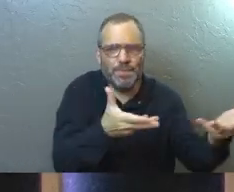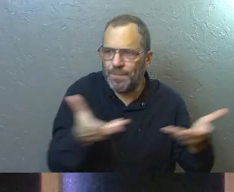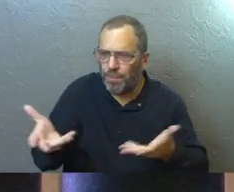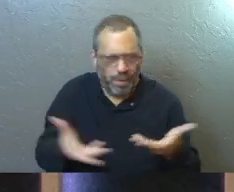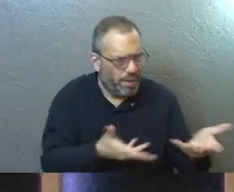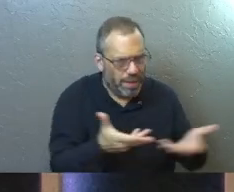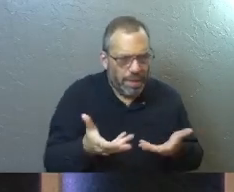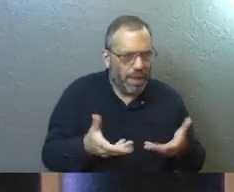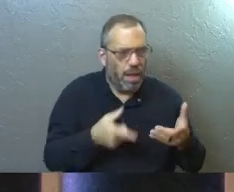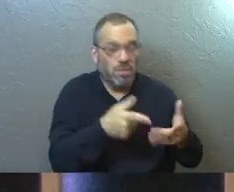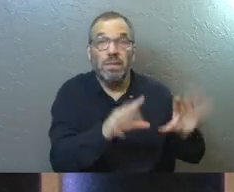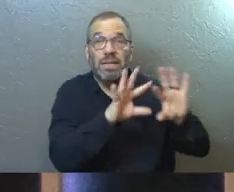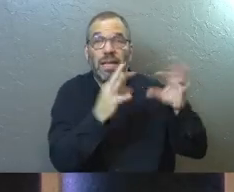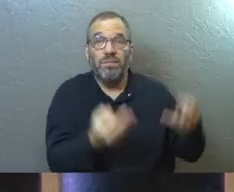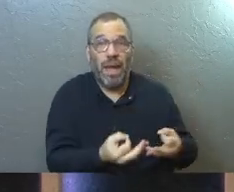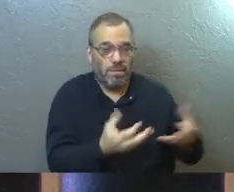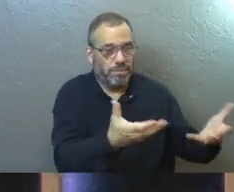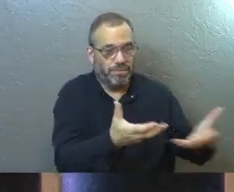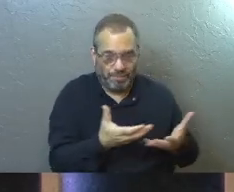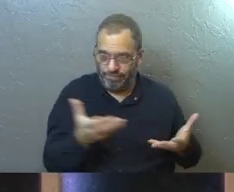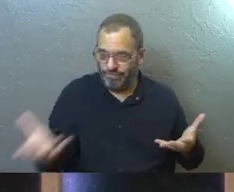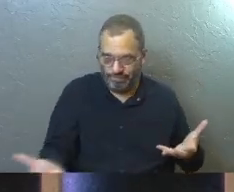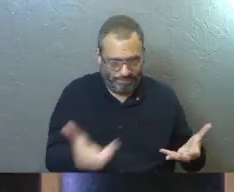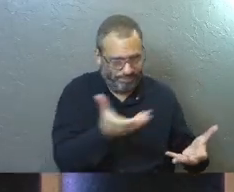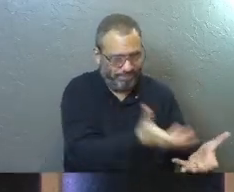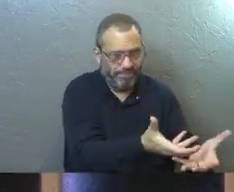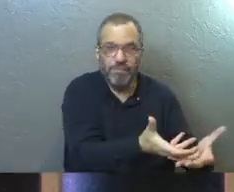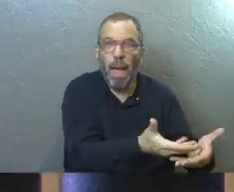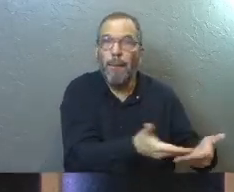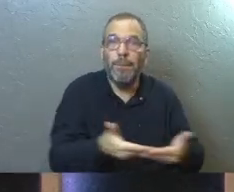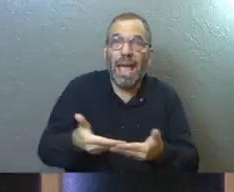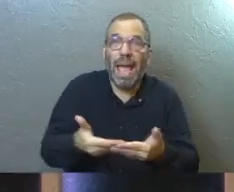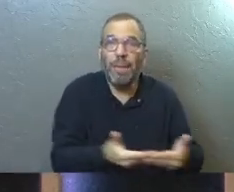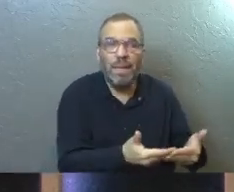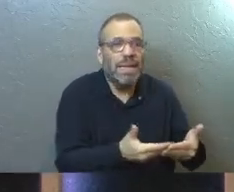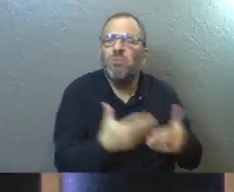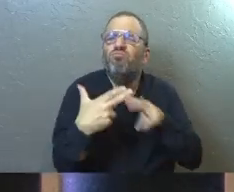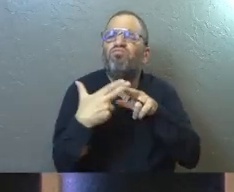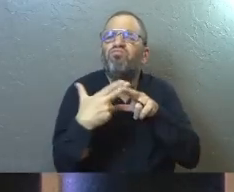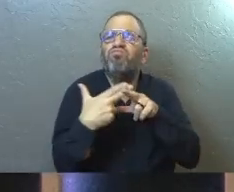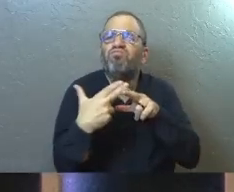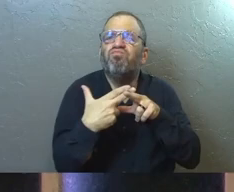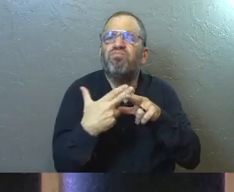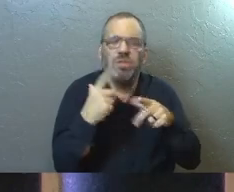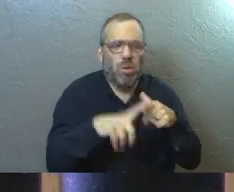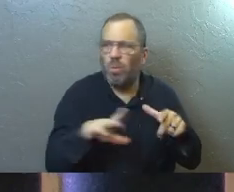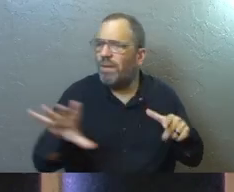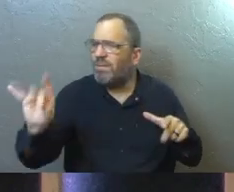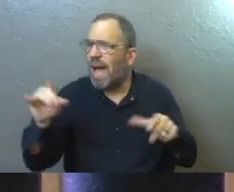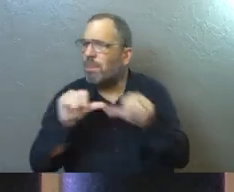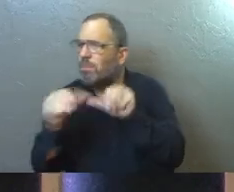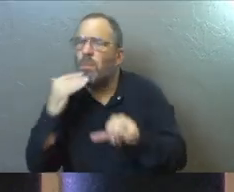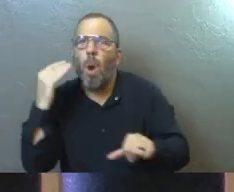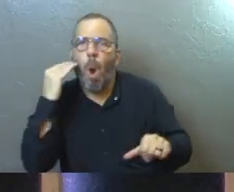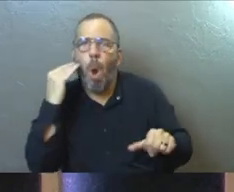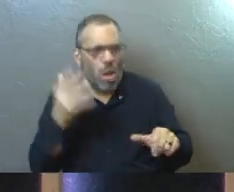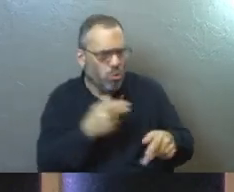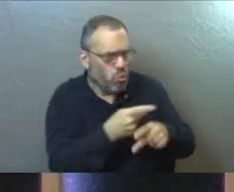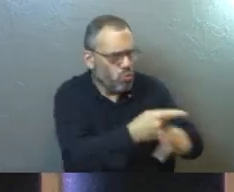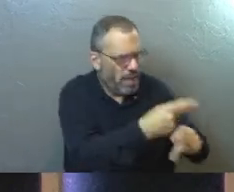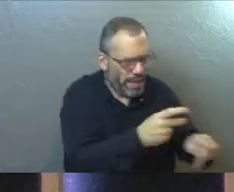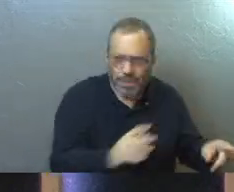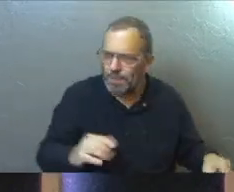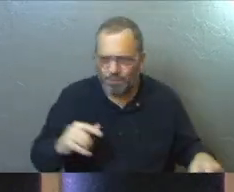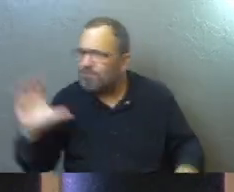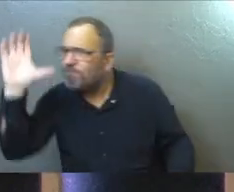so they gave this family, this infant, to take care of just temporarily until we find a permanent home for the